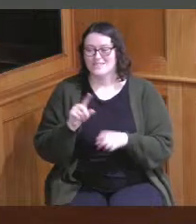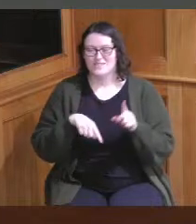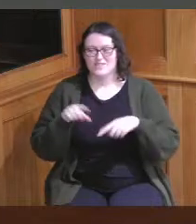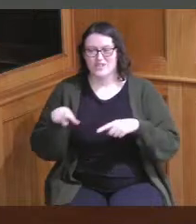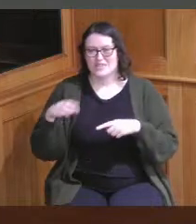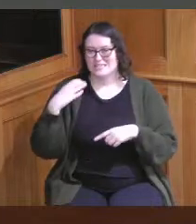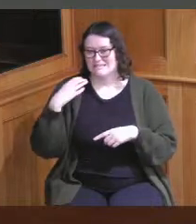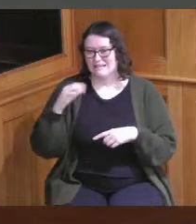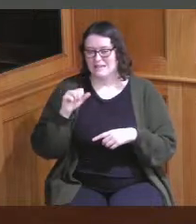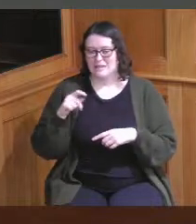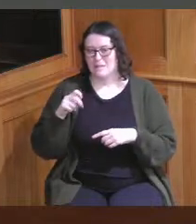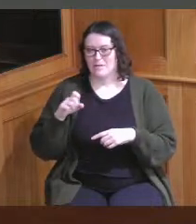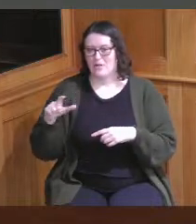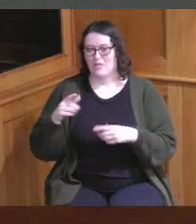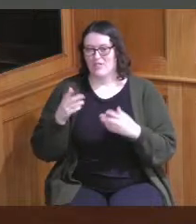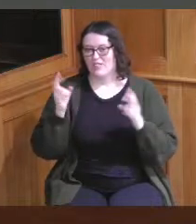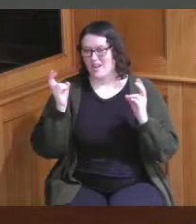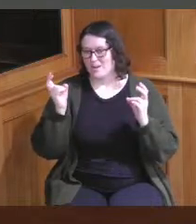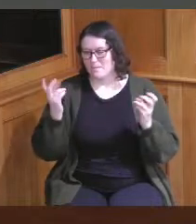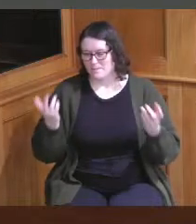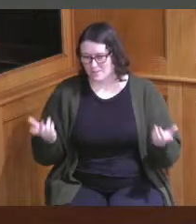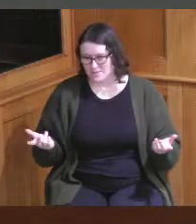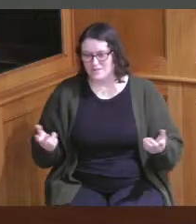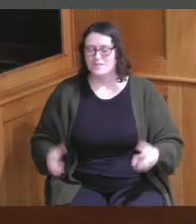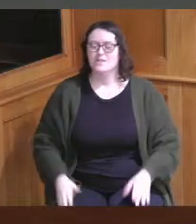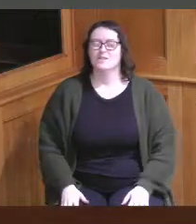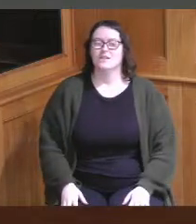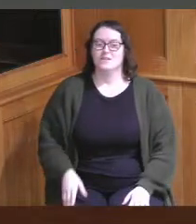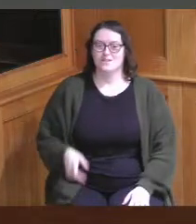items. This is